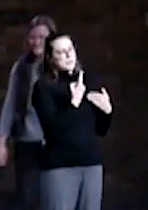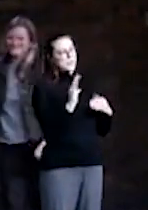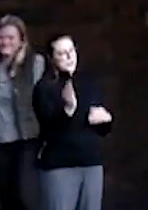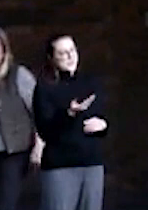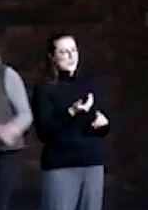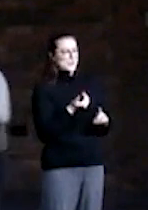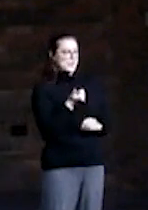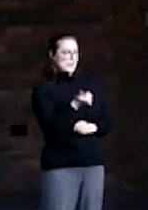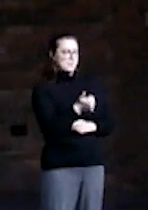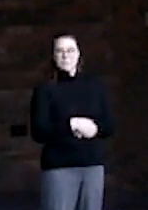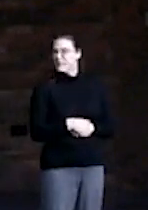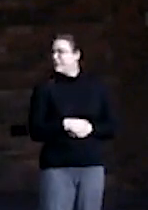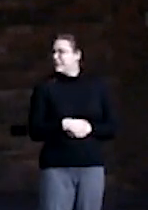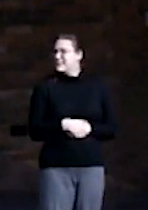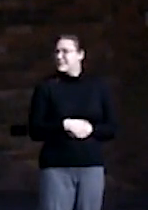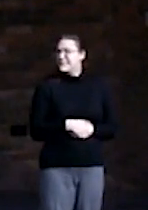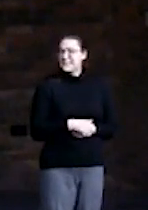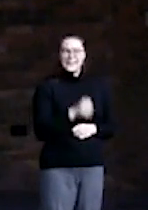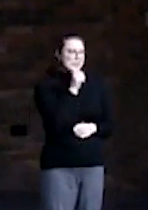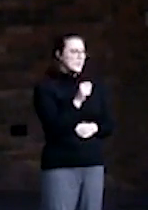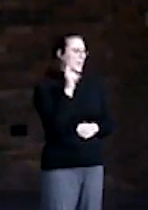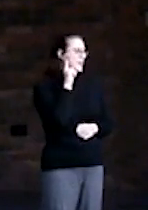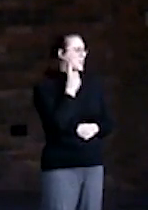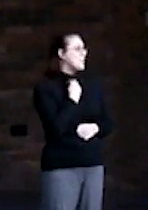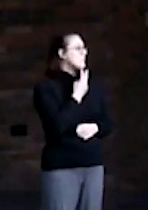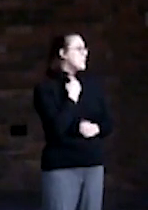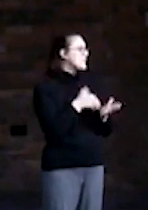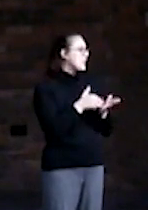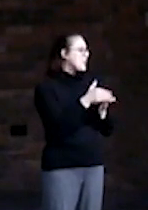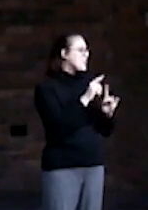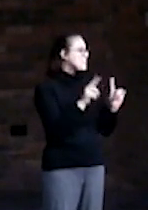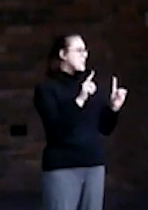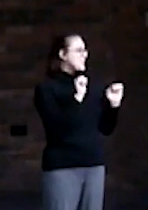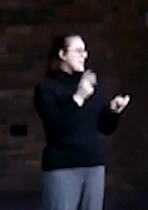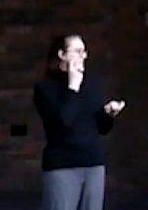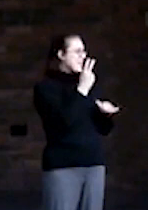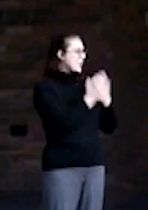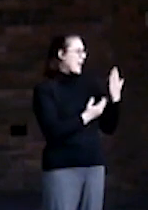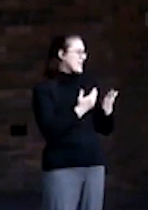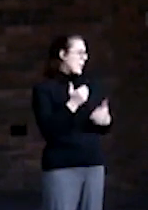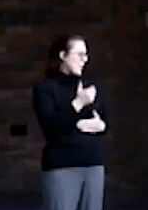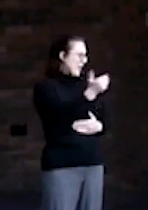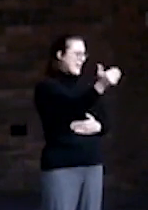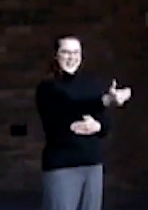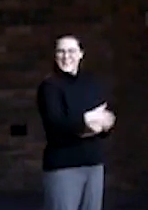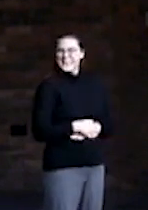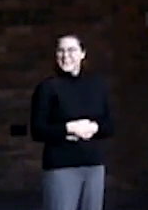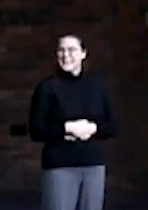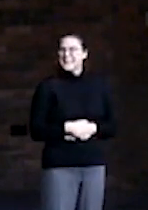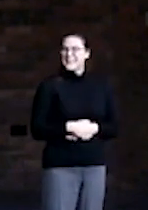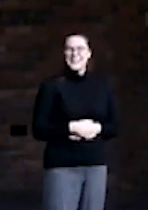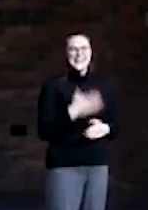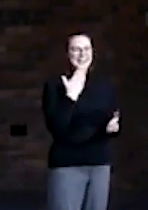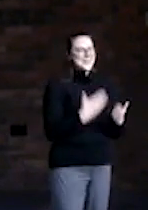him. You don't get to hear her voice very often, but you get to see her hands moving like crazy. Meg Holton. Good